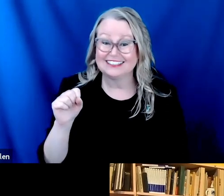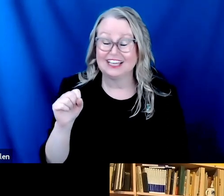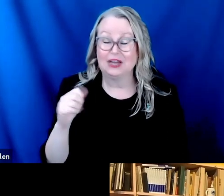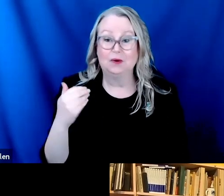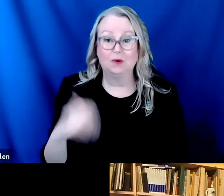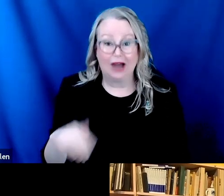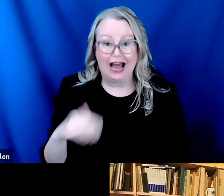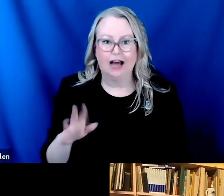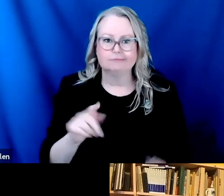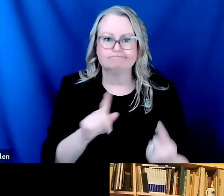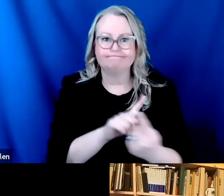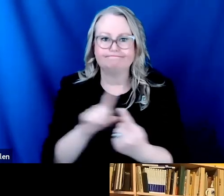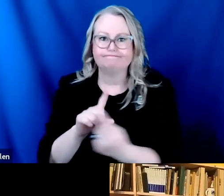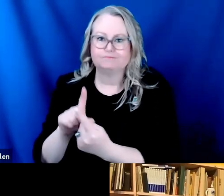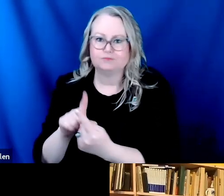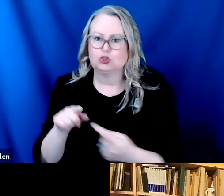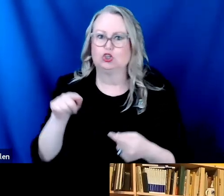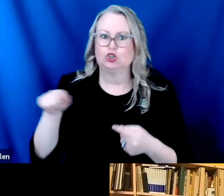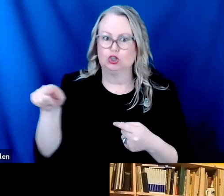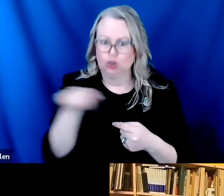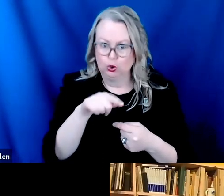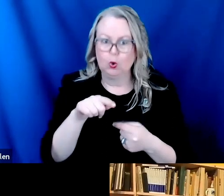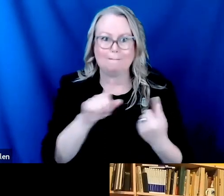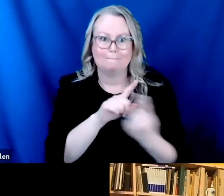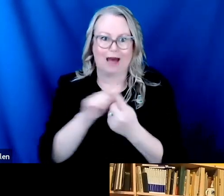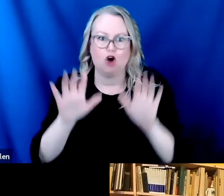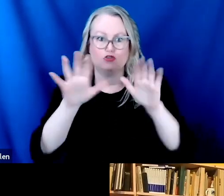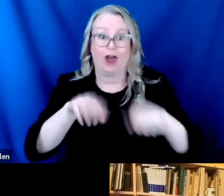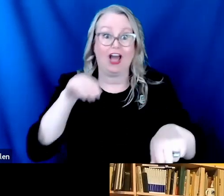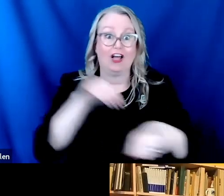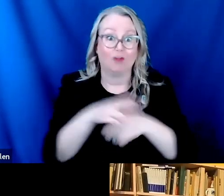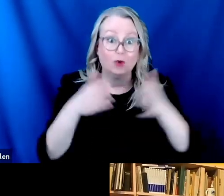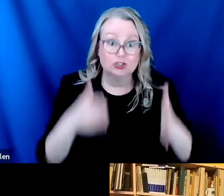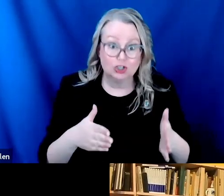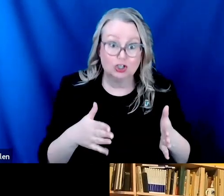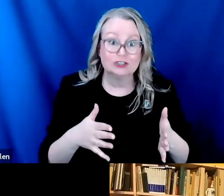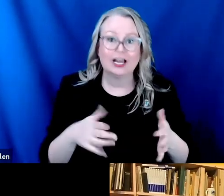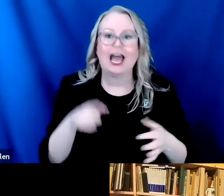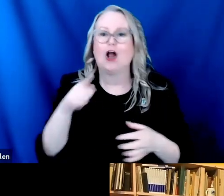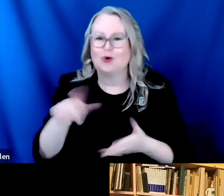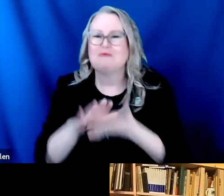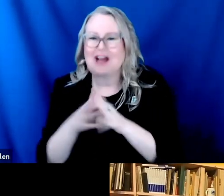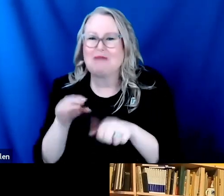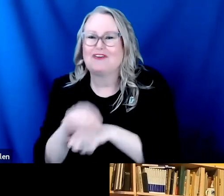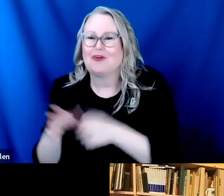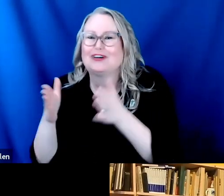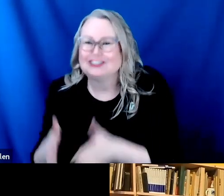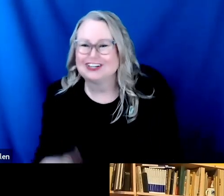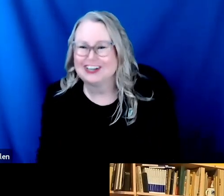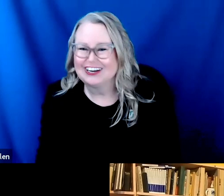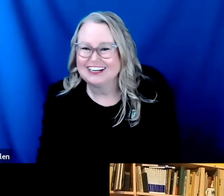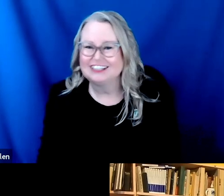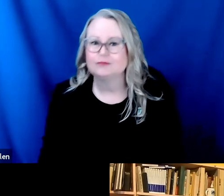of influencers and influences. You also shared with me the fact that your early transition from your study